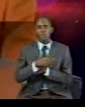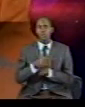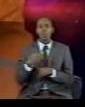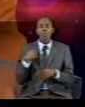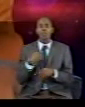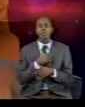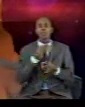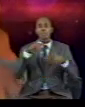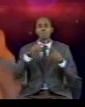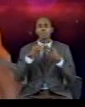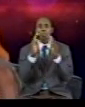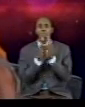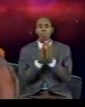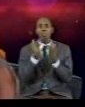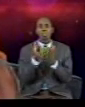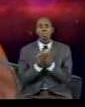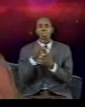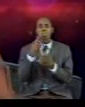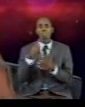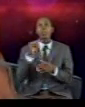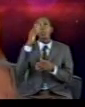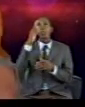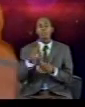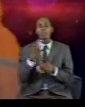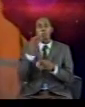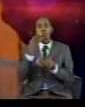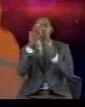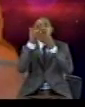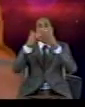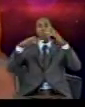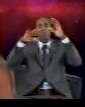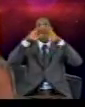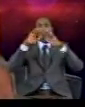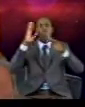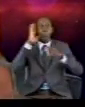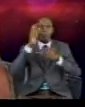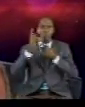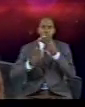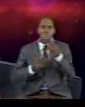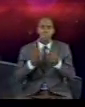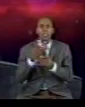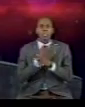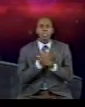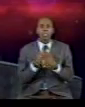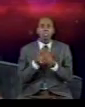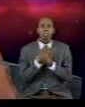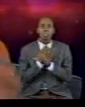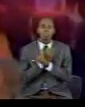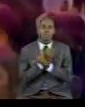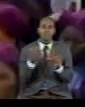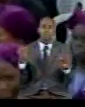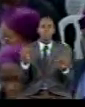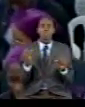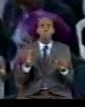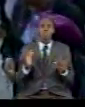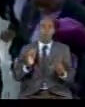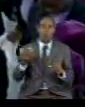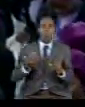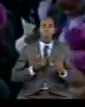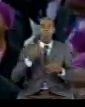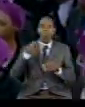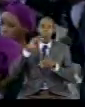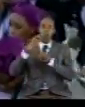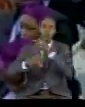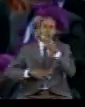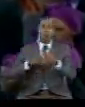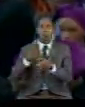heaven will visit and bless and save souls globally in Jesus' name.